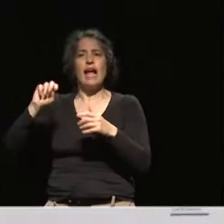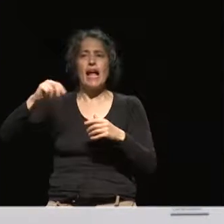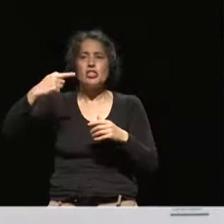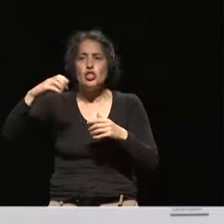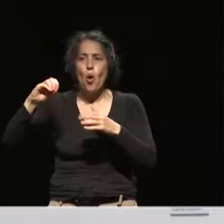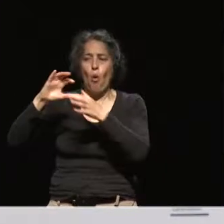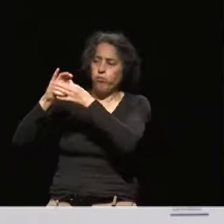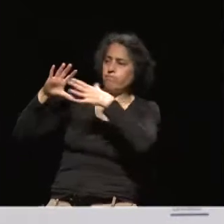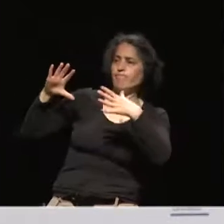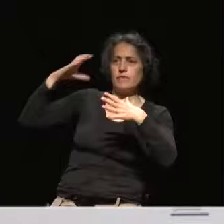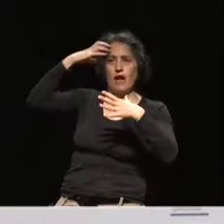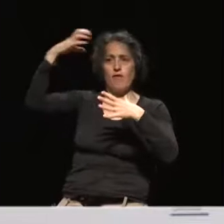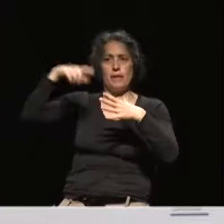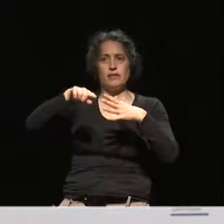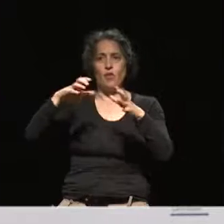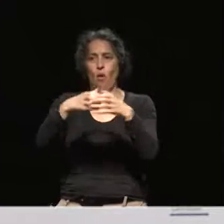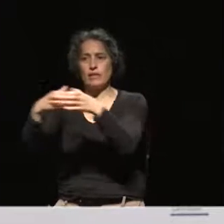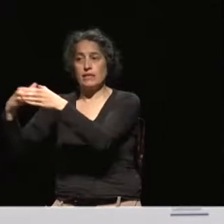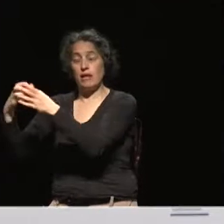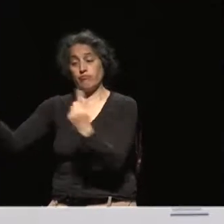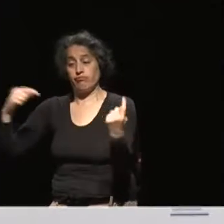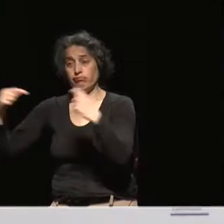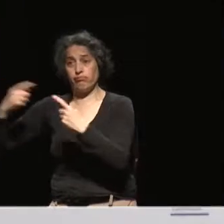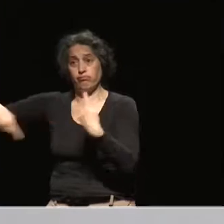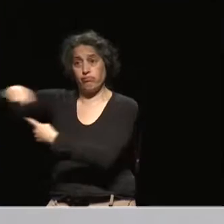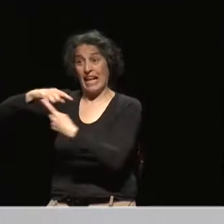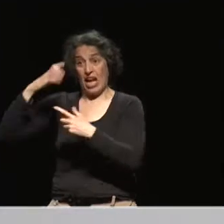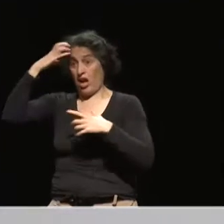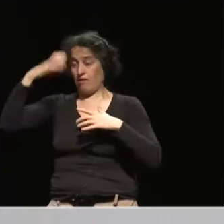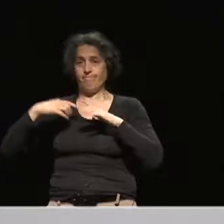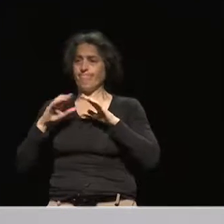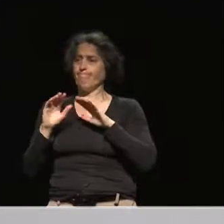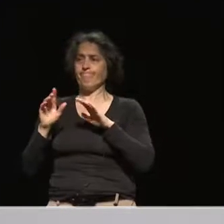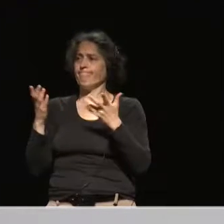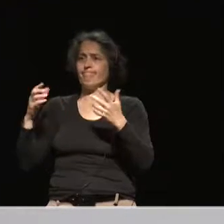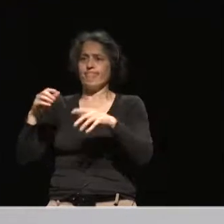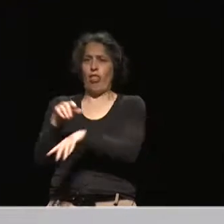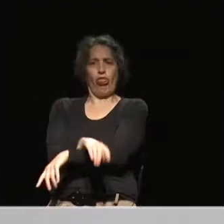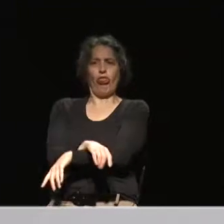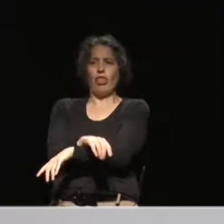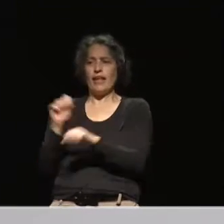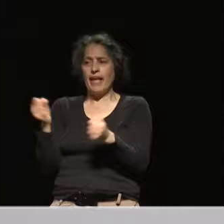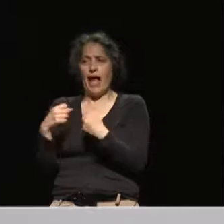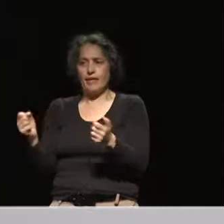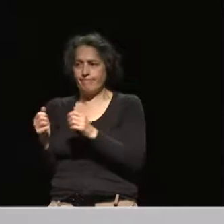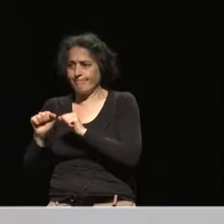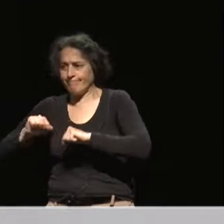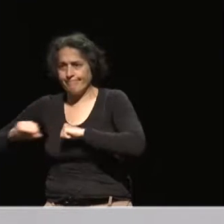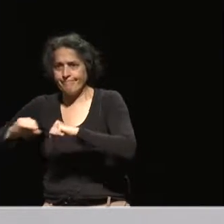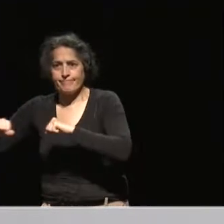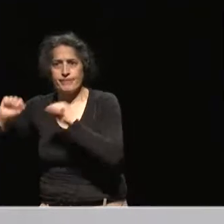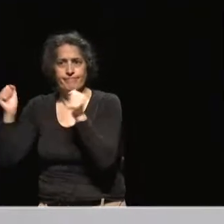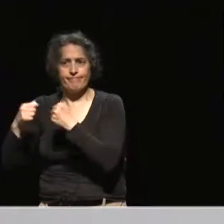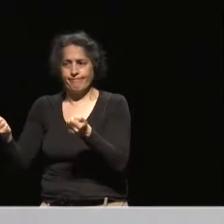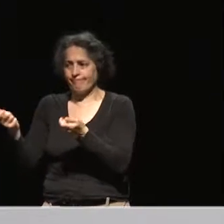all players to be involved, especially if the state is not capable of intervening. Because then you have to find somebody